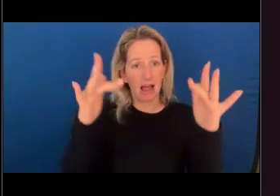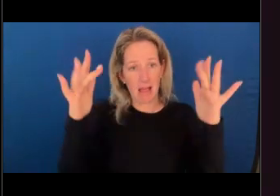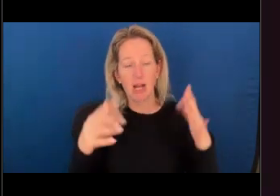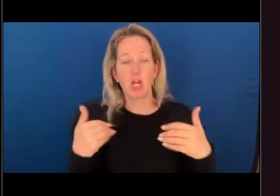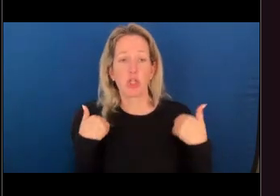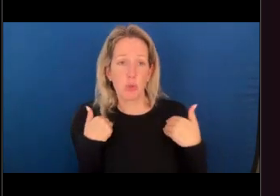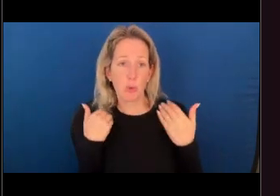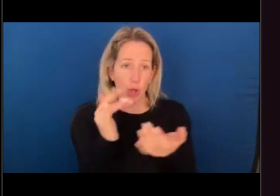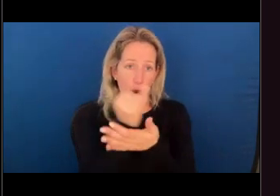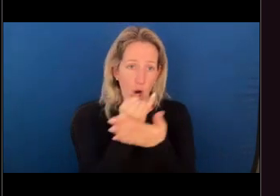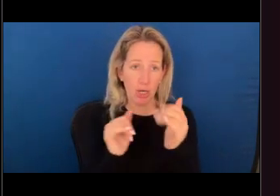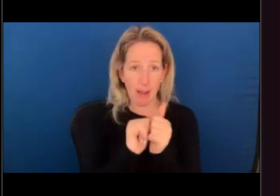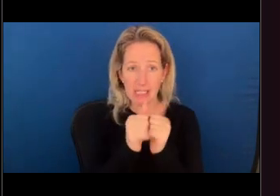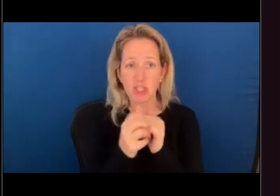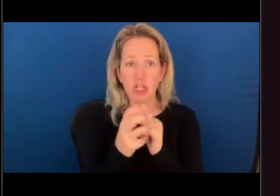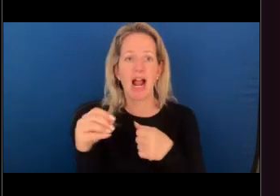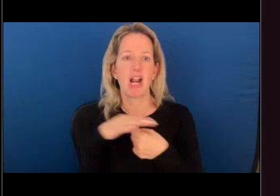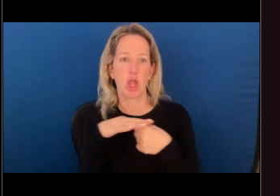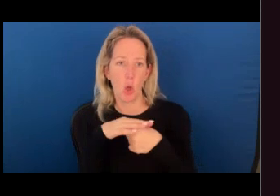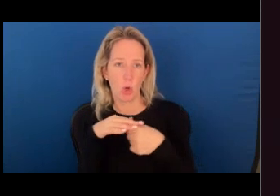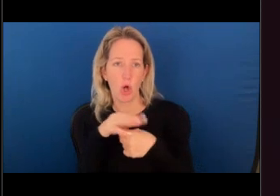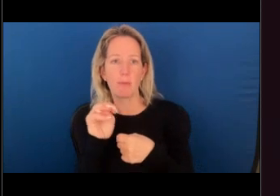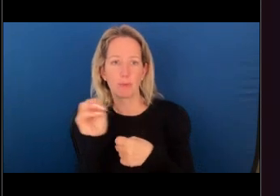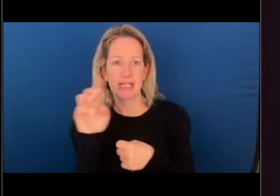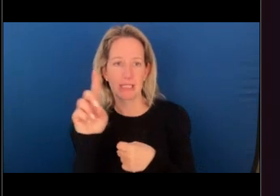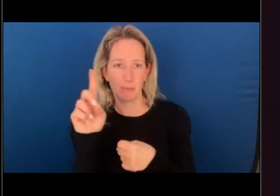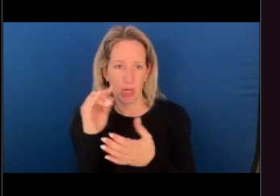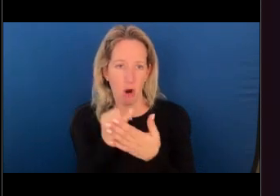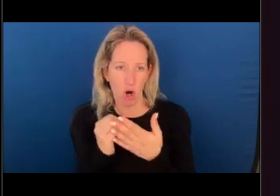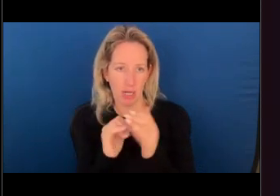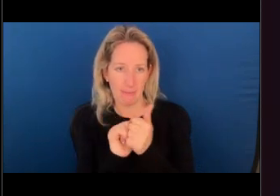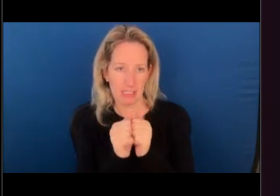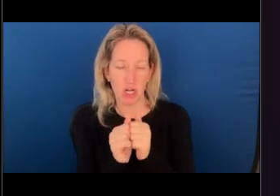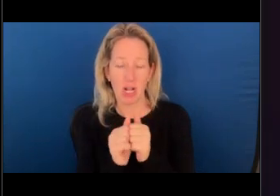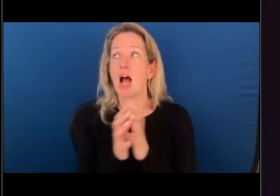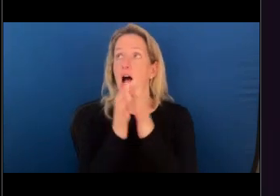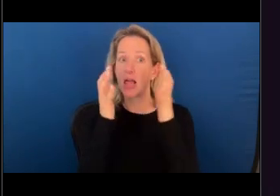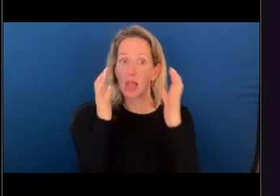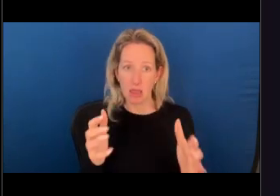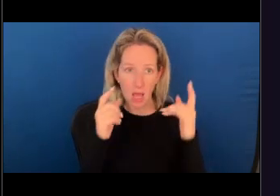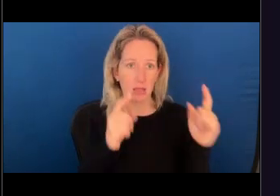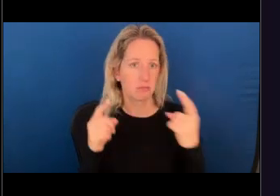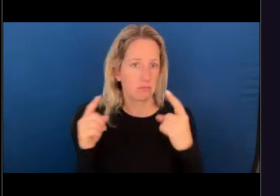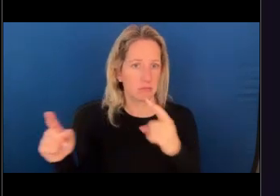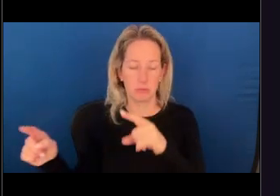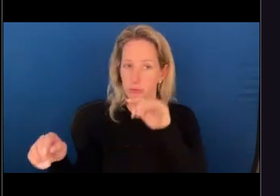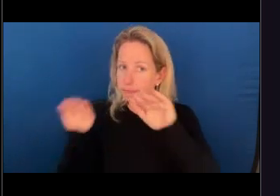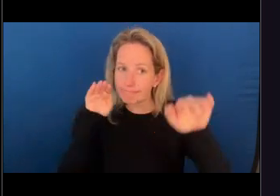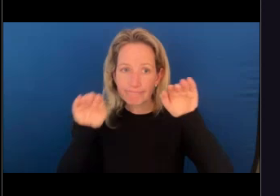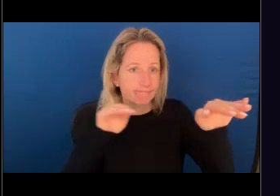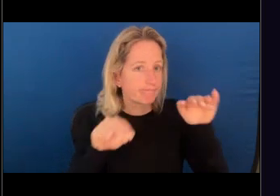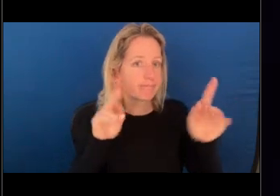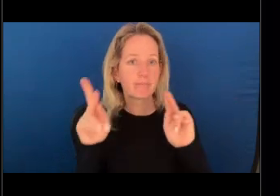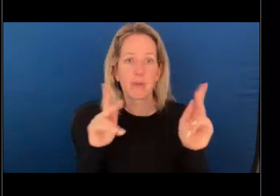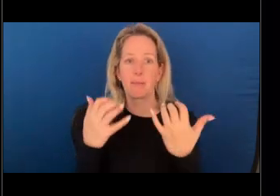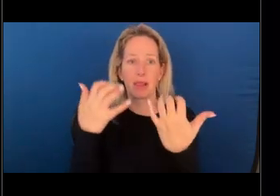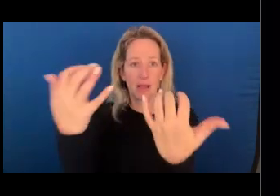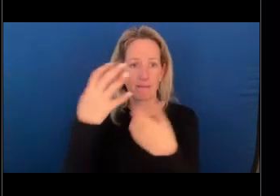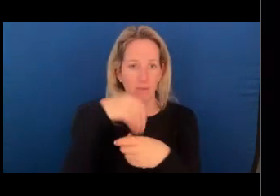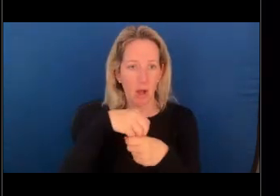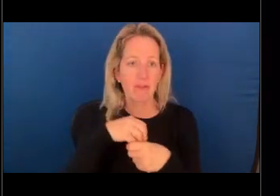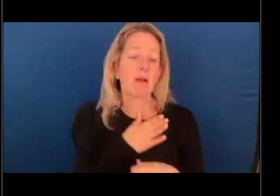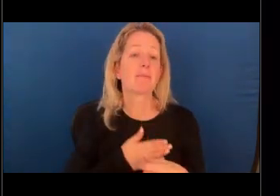and a local marine debris art competition. So we have a lot going on to really bring the public into this work, and we're excited to share that with you. So please